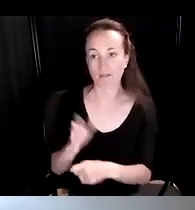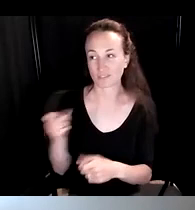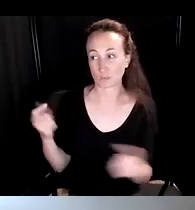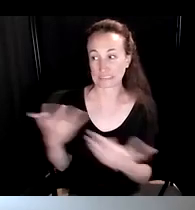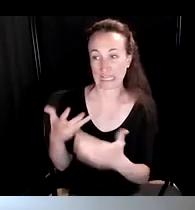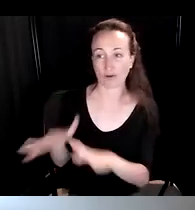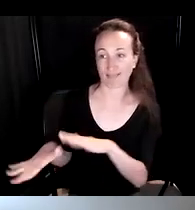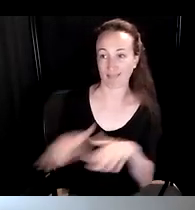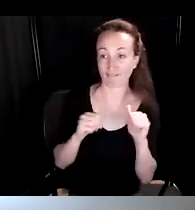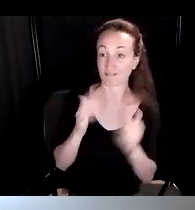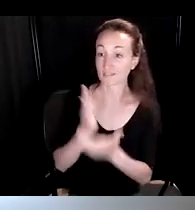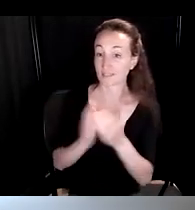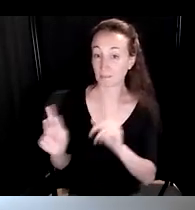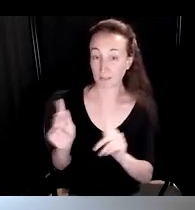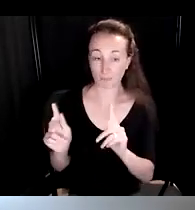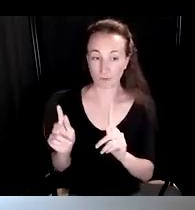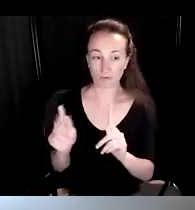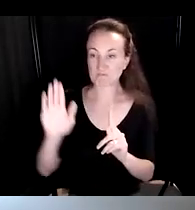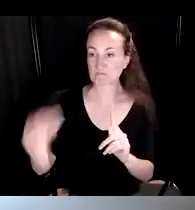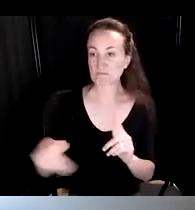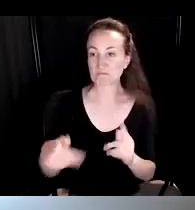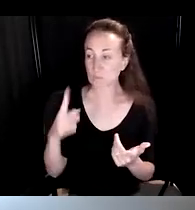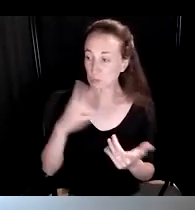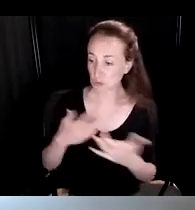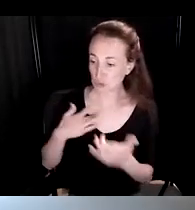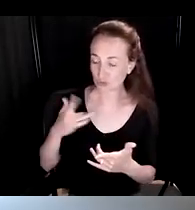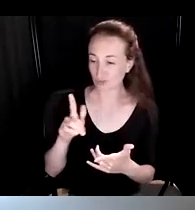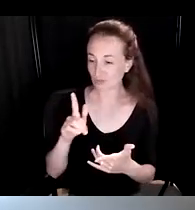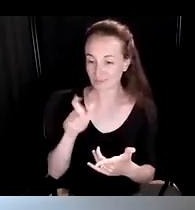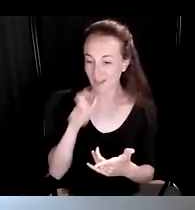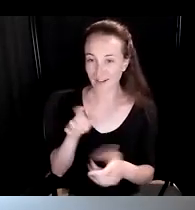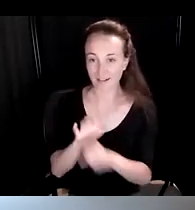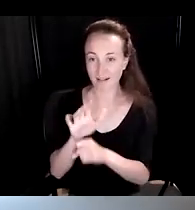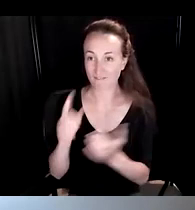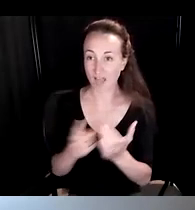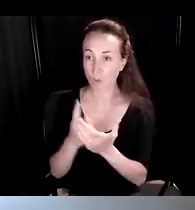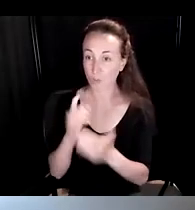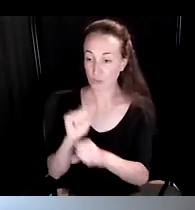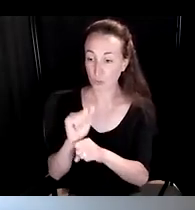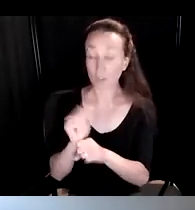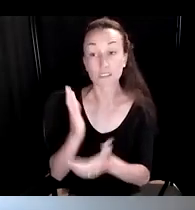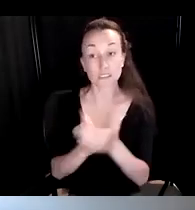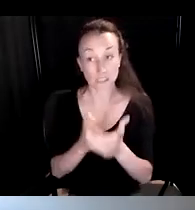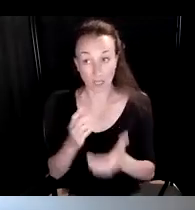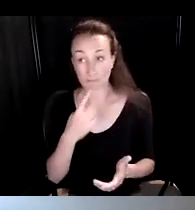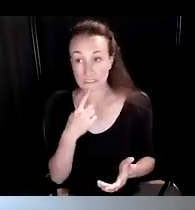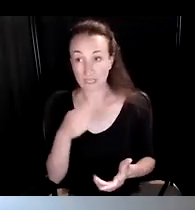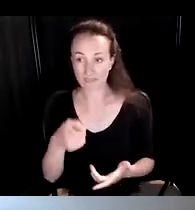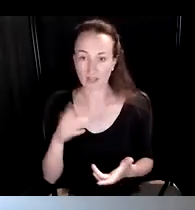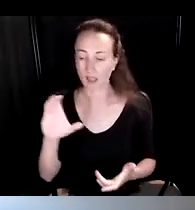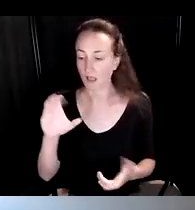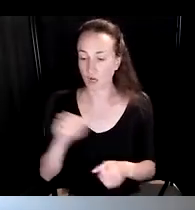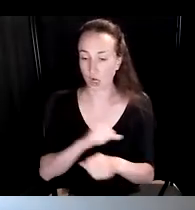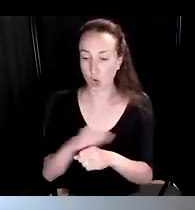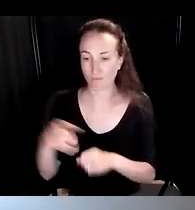minding wearing masks and getting less hours at work. Some reported getting COVID pay, which they were really excited about. So they got an extra